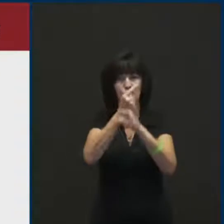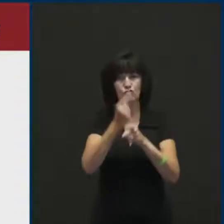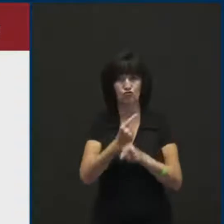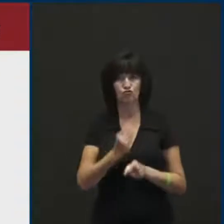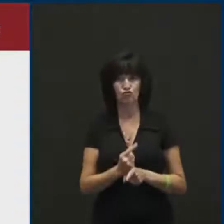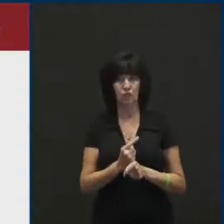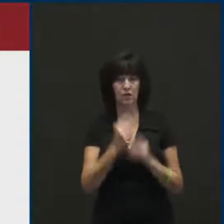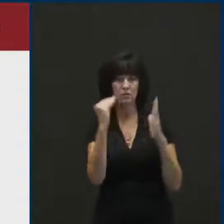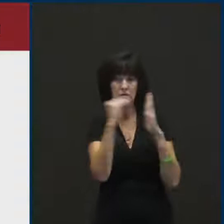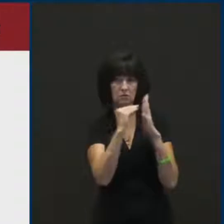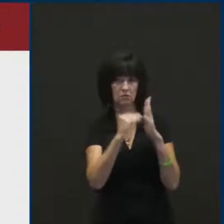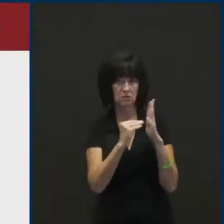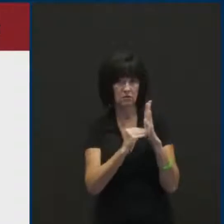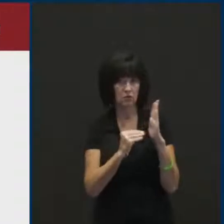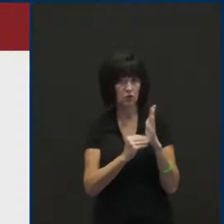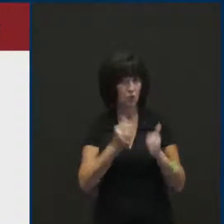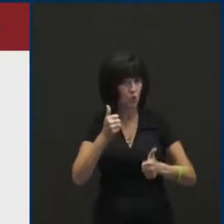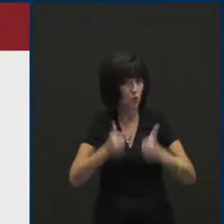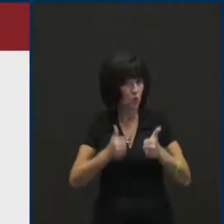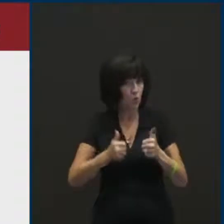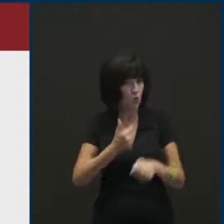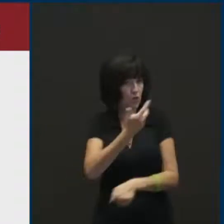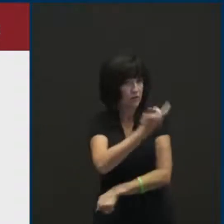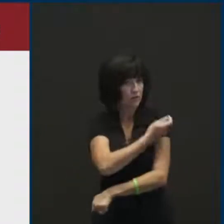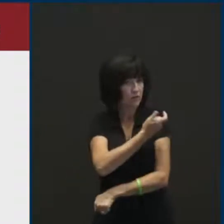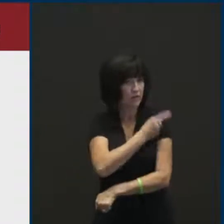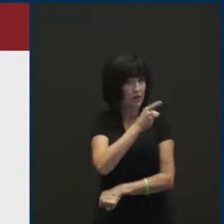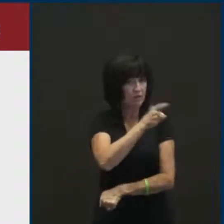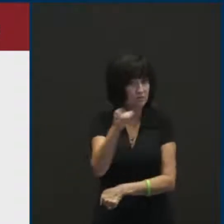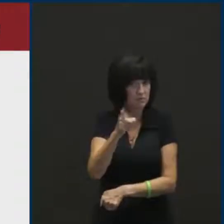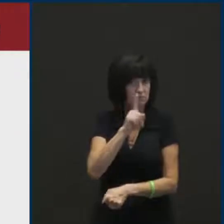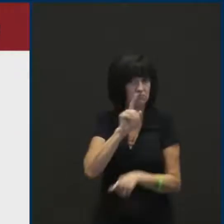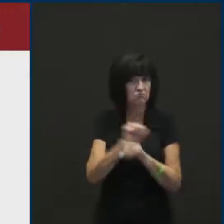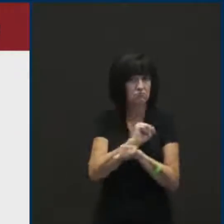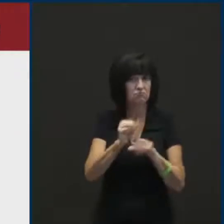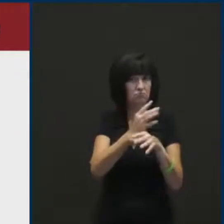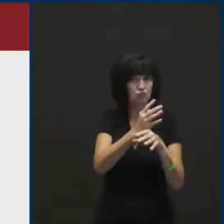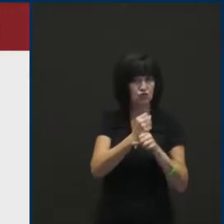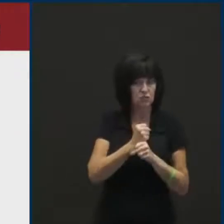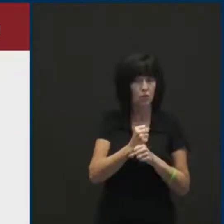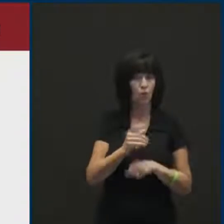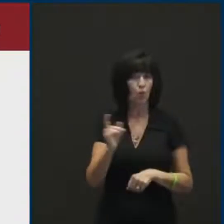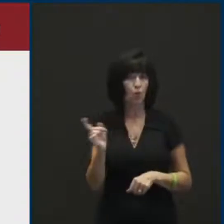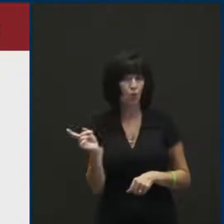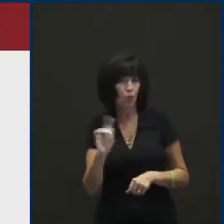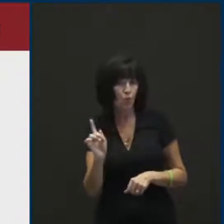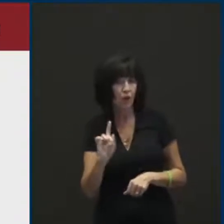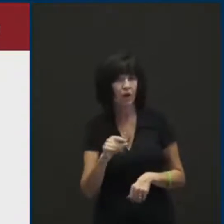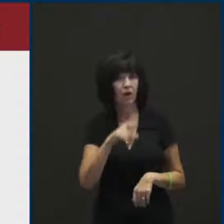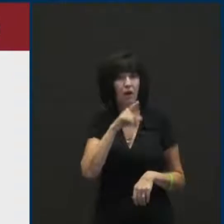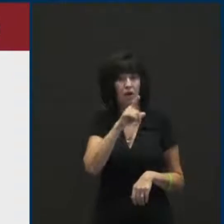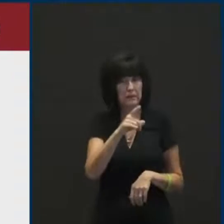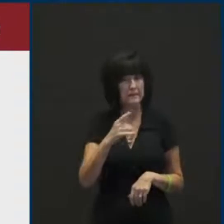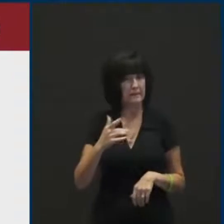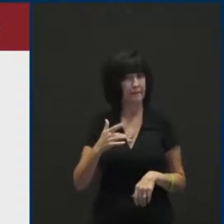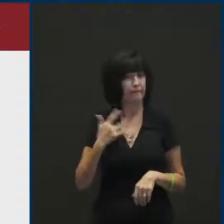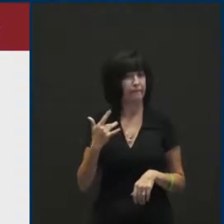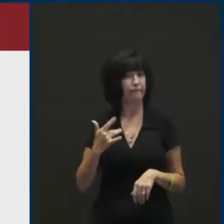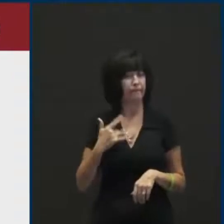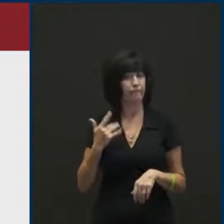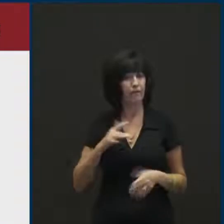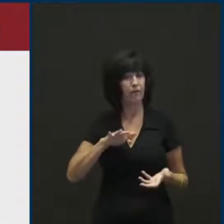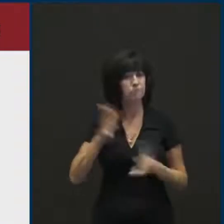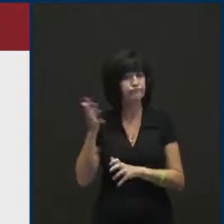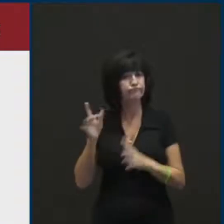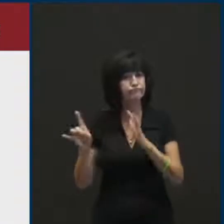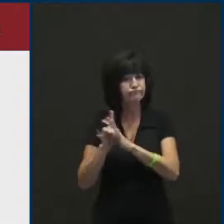record the information about which vaccines people receive, where they receive them, are there any side effects, et cetera. So for us